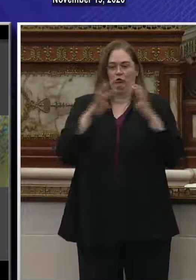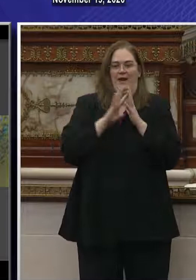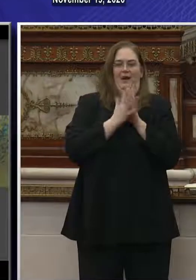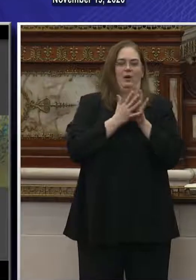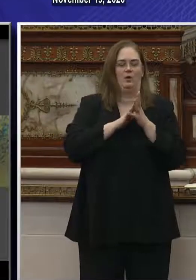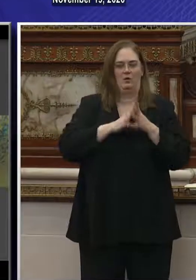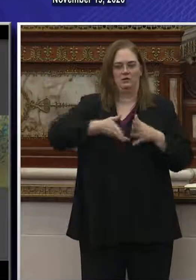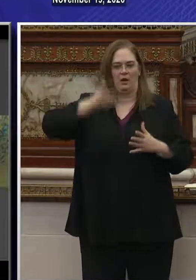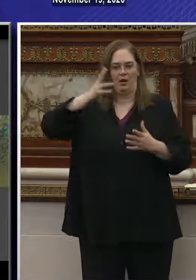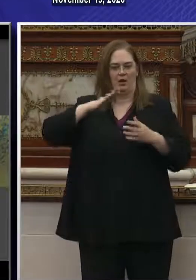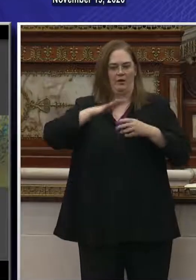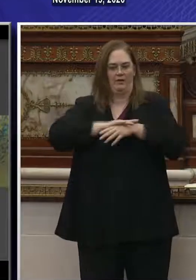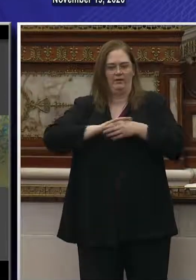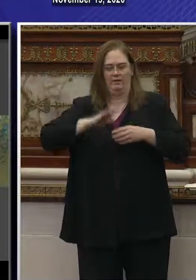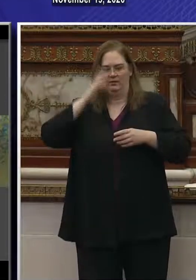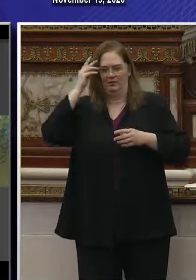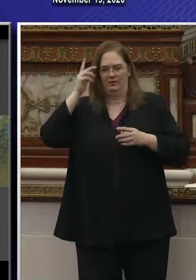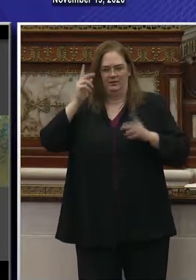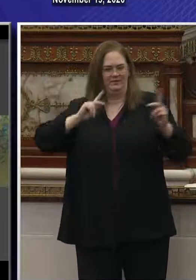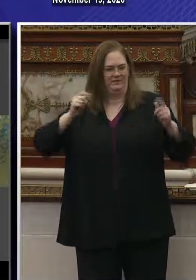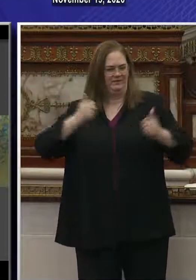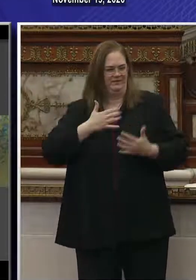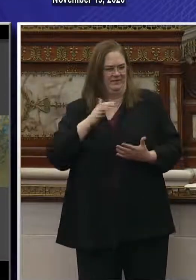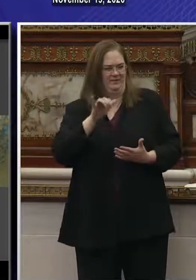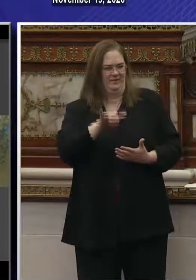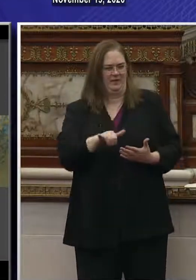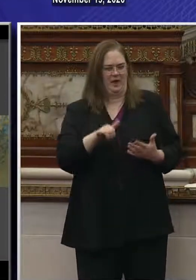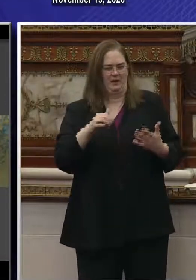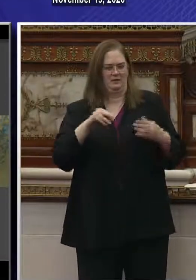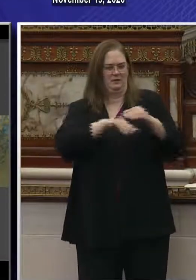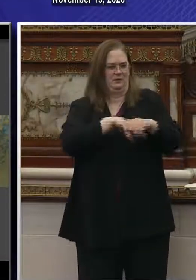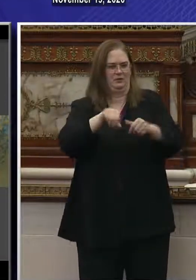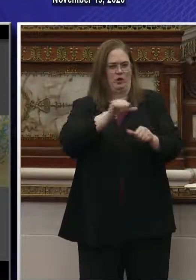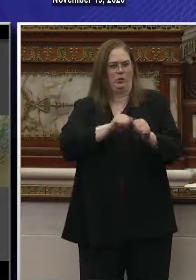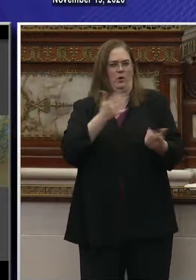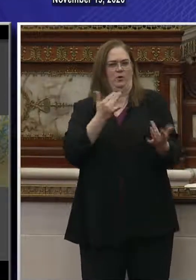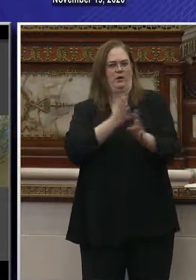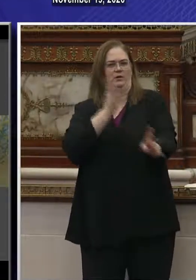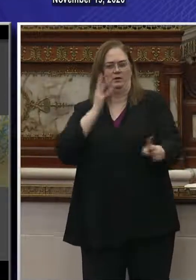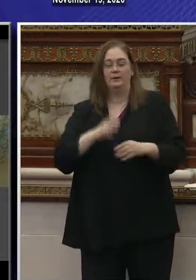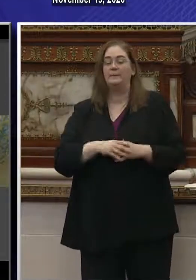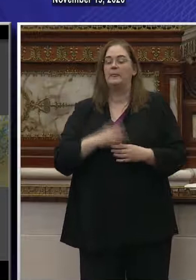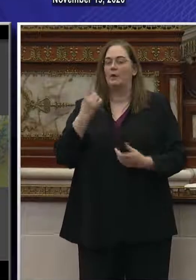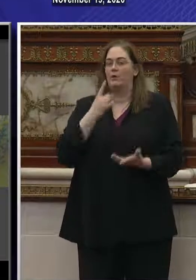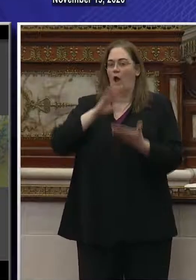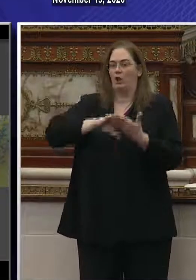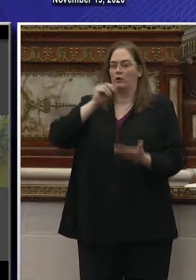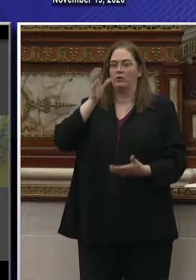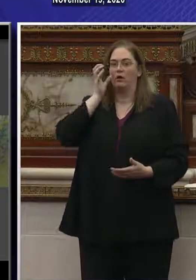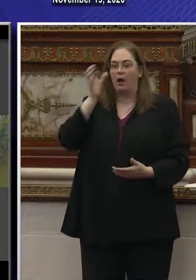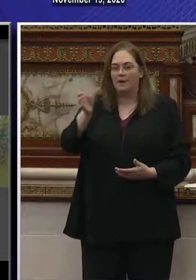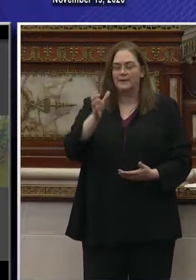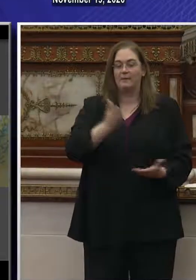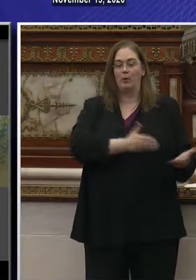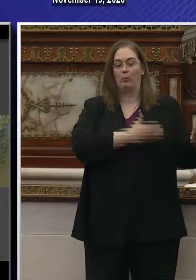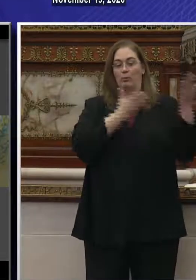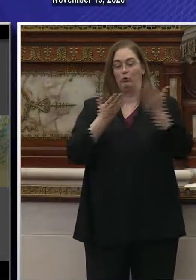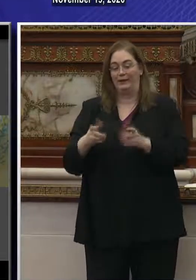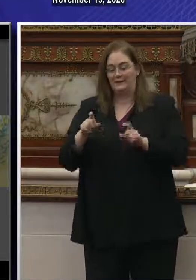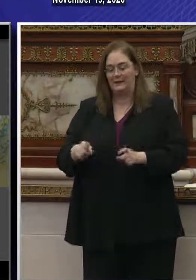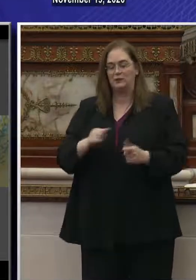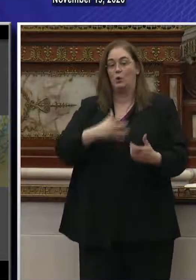high infectivity rates and concerns about that sort of thing. So I think the one thing I've learned is that this concept of bringing testing,